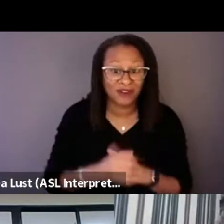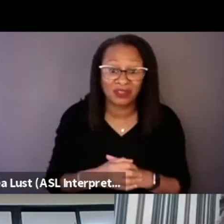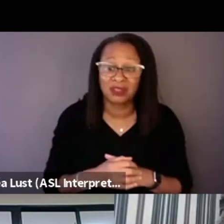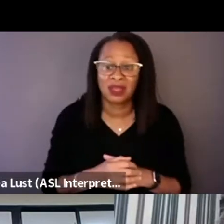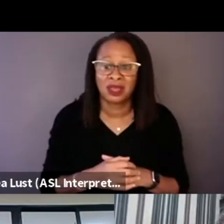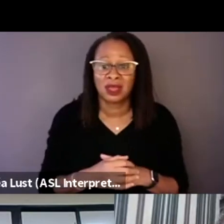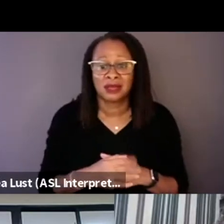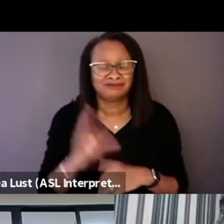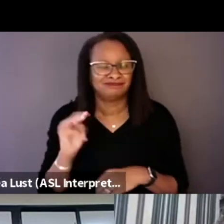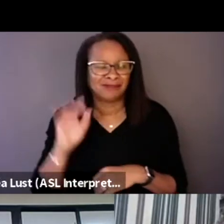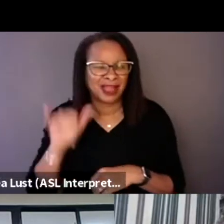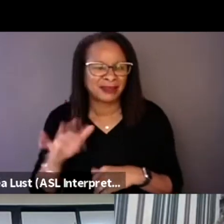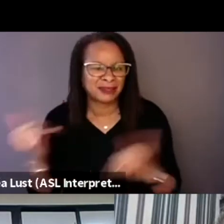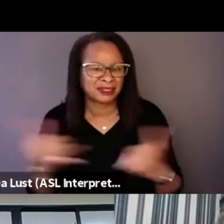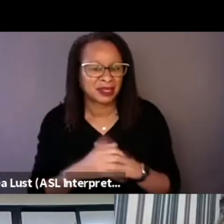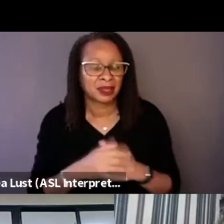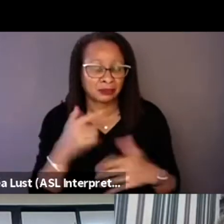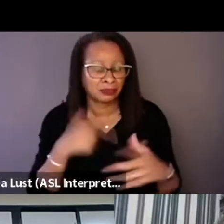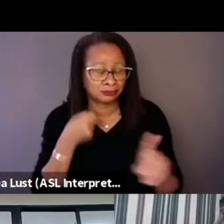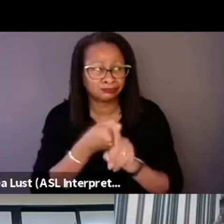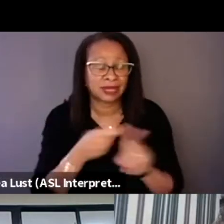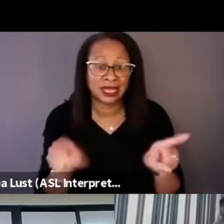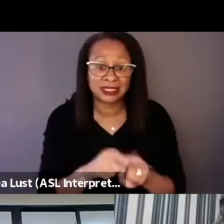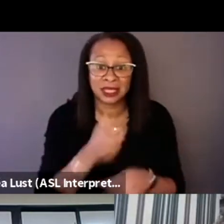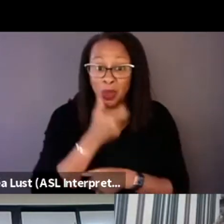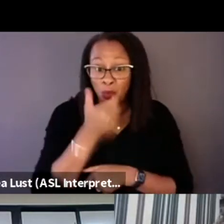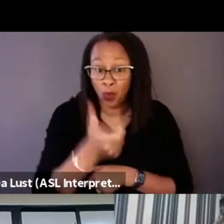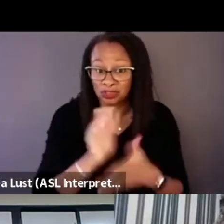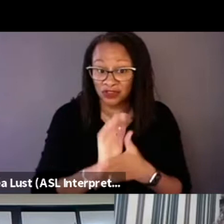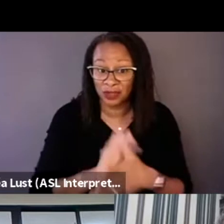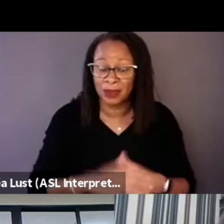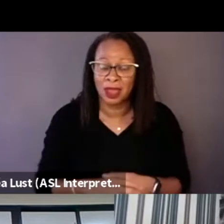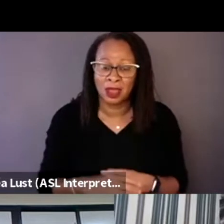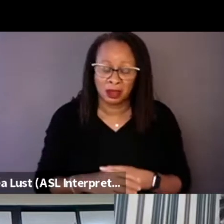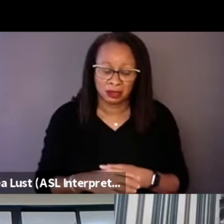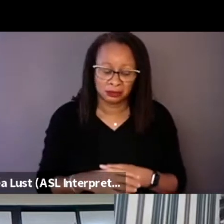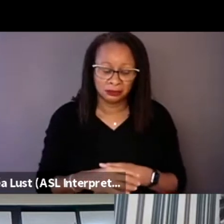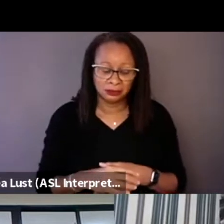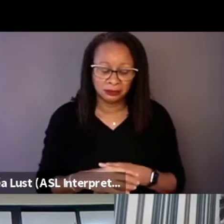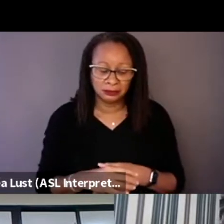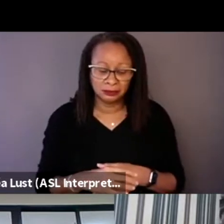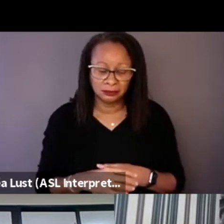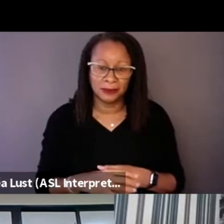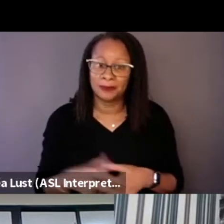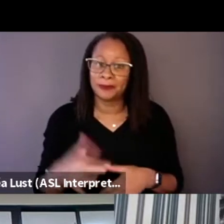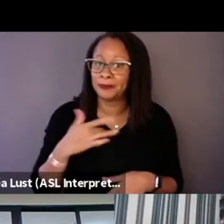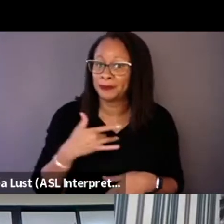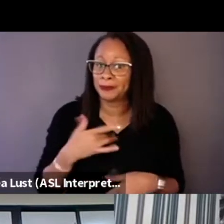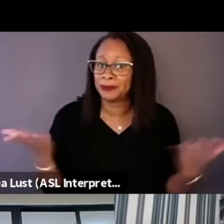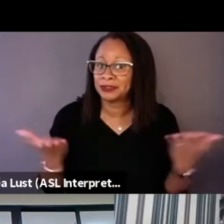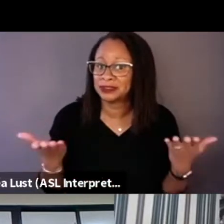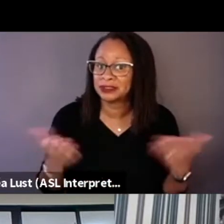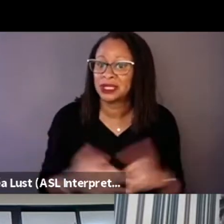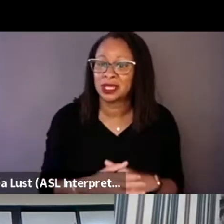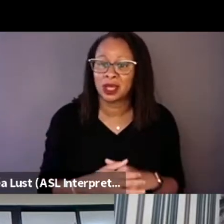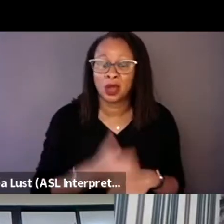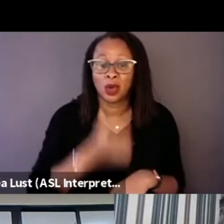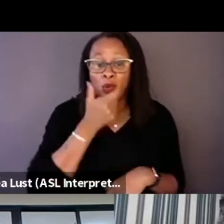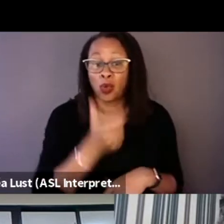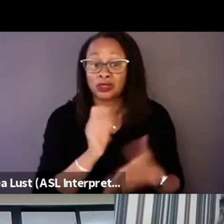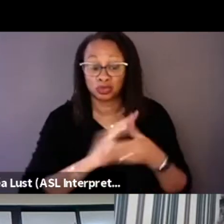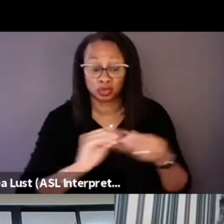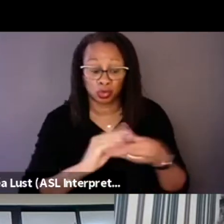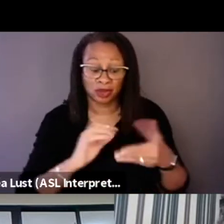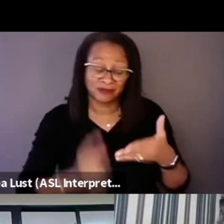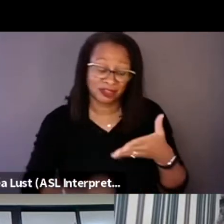really struck me watching this film that you guys have put together is it feels here that we're kind of watching a story of like the origin